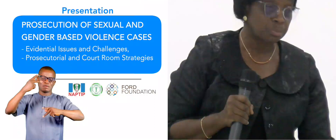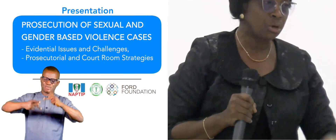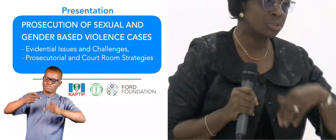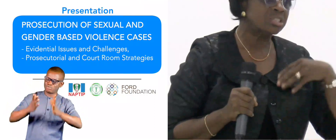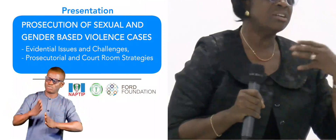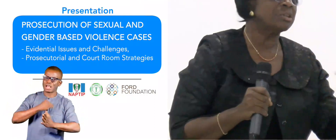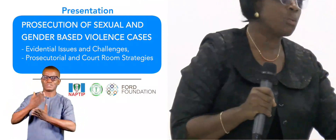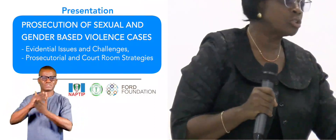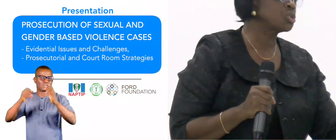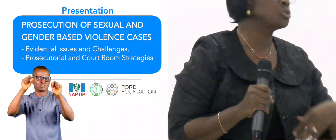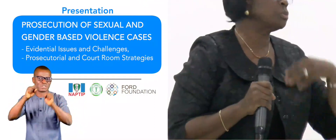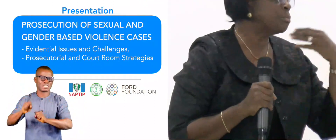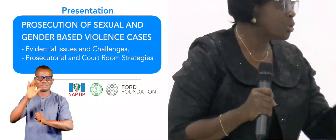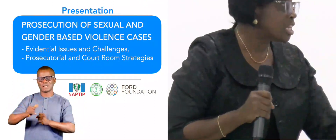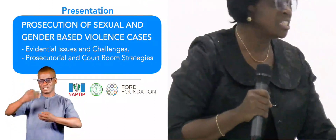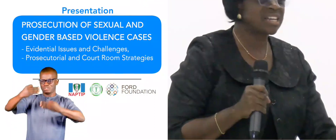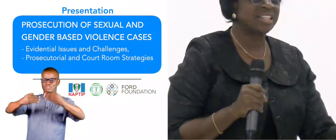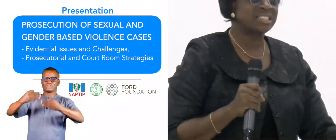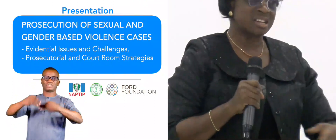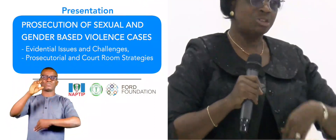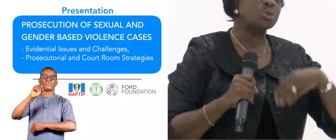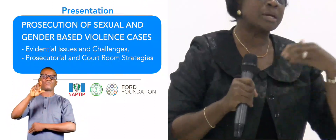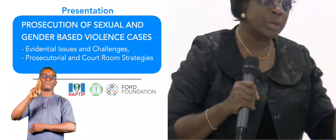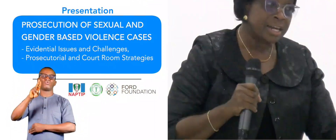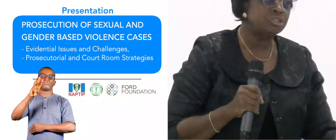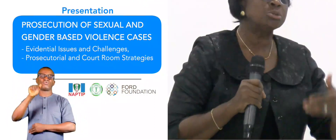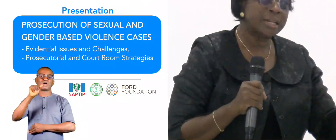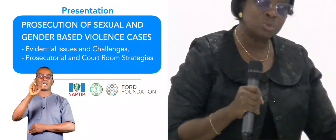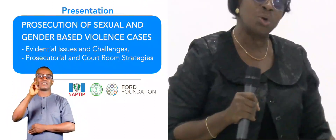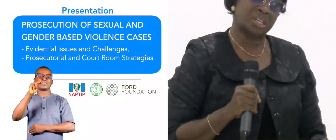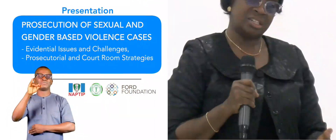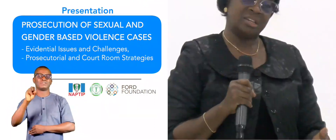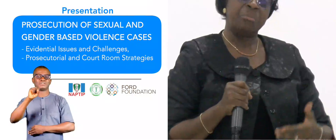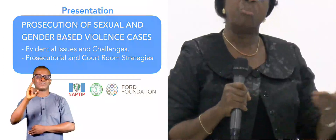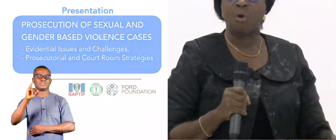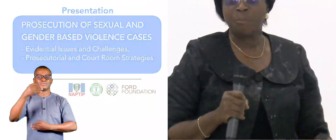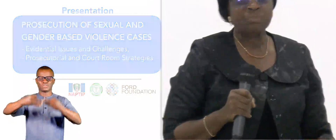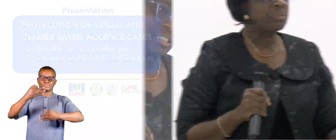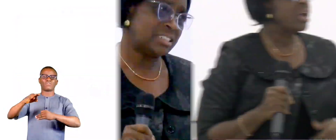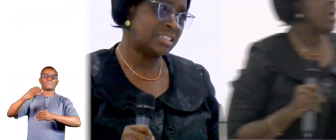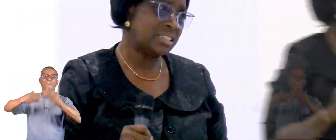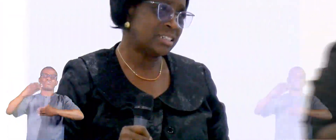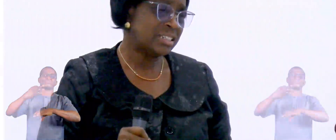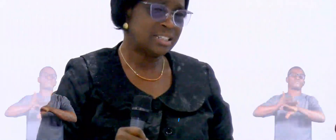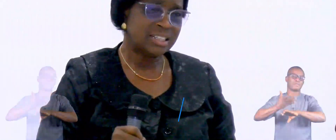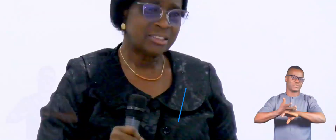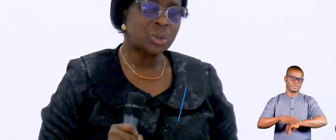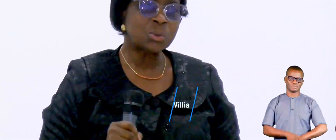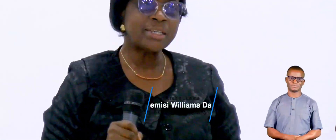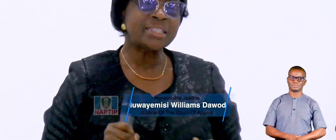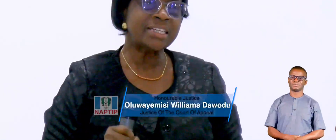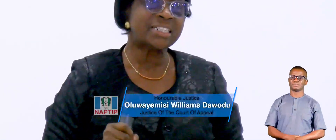prosecutorial and courtroom strategies by Honourable Justice Oluayemisi Williams-Daudu, Justice of the Court of Appeal.